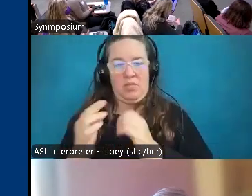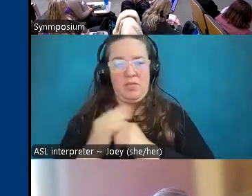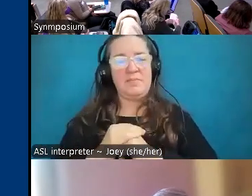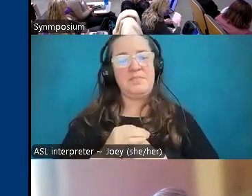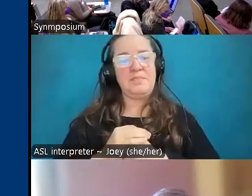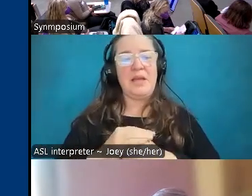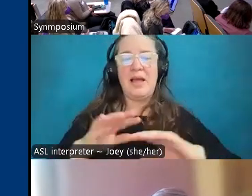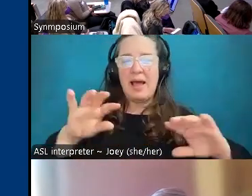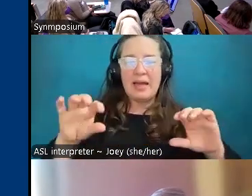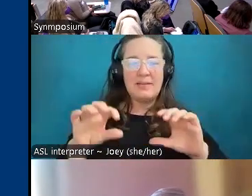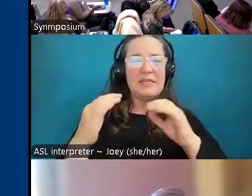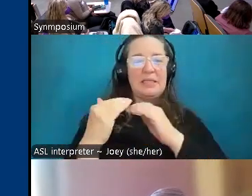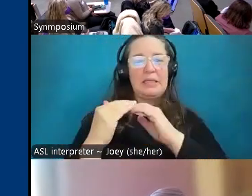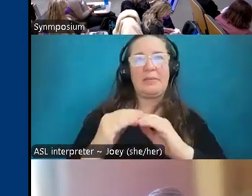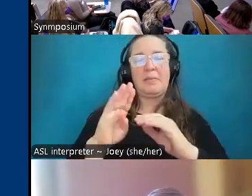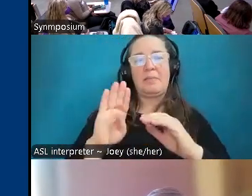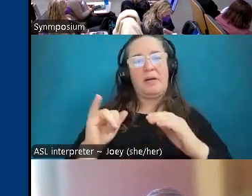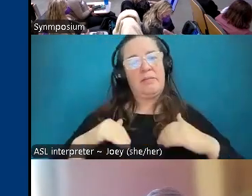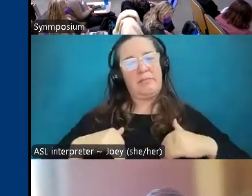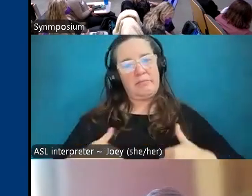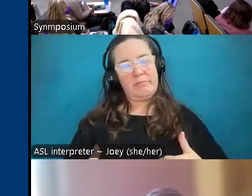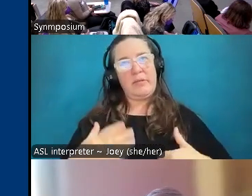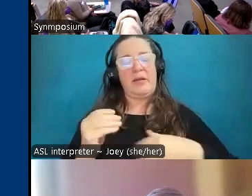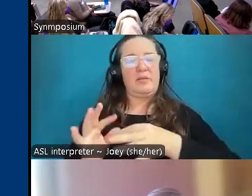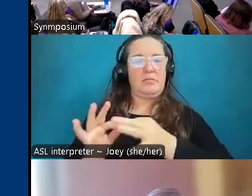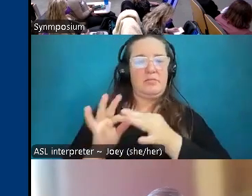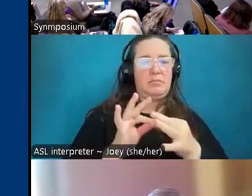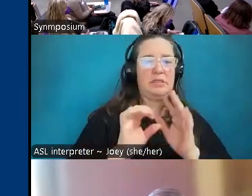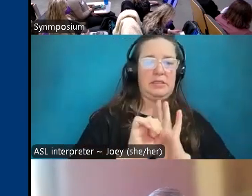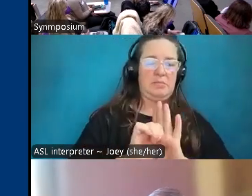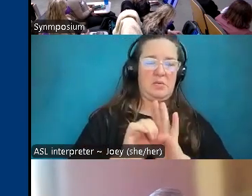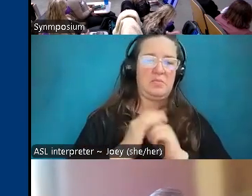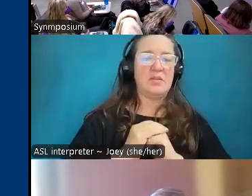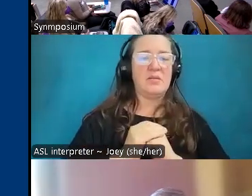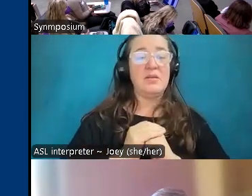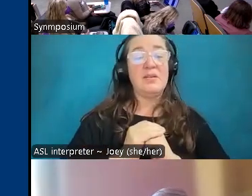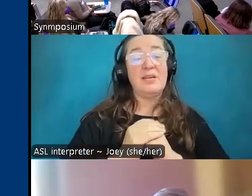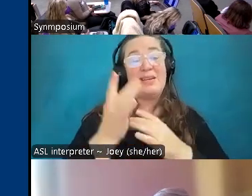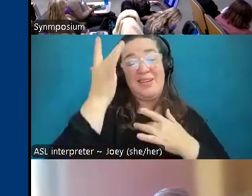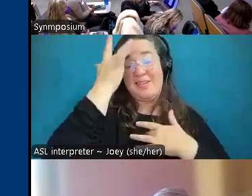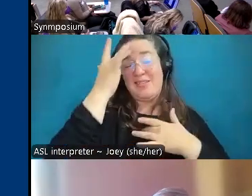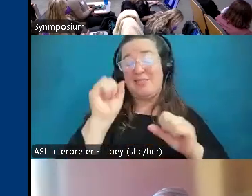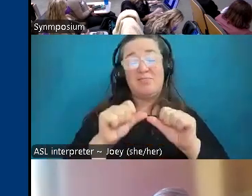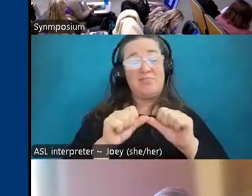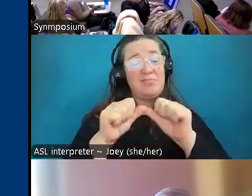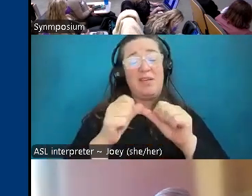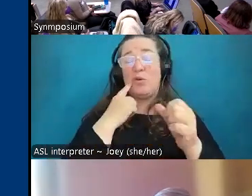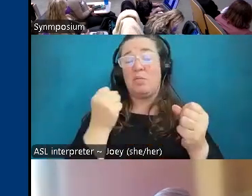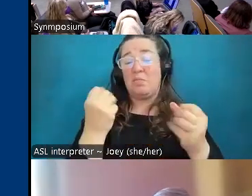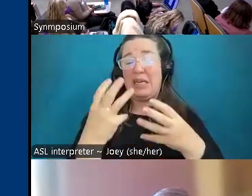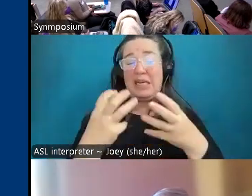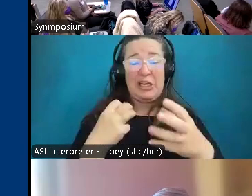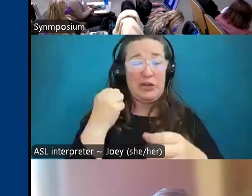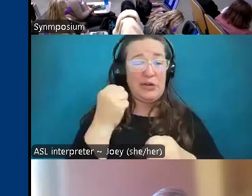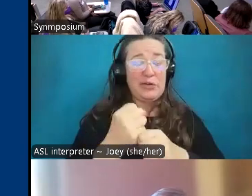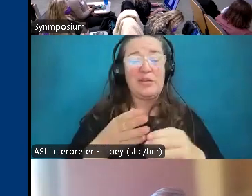Activities are limited by the fatigue and associated symptoms, and the illness can persist for years, leading to poor quality of